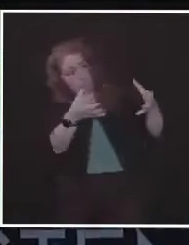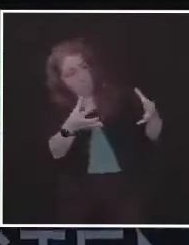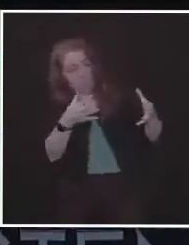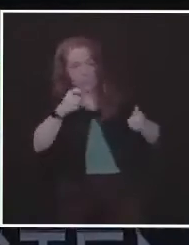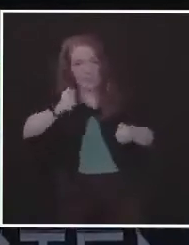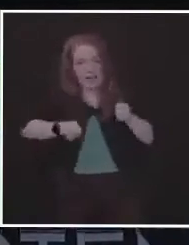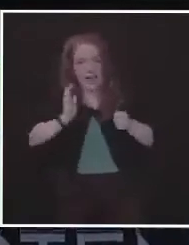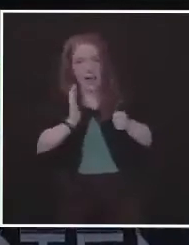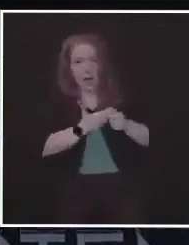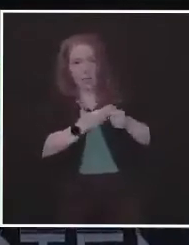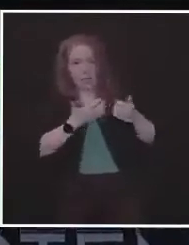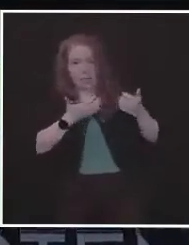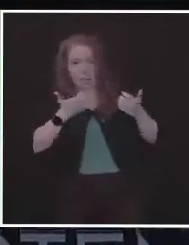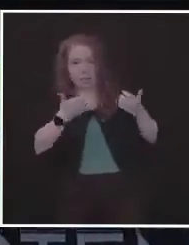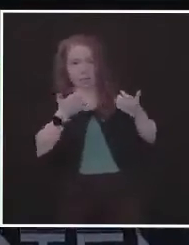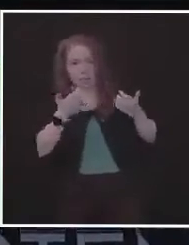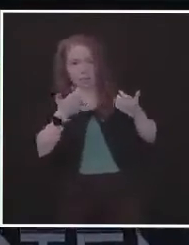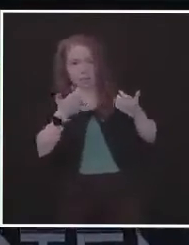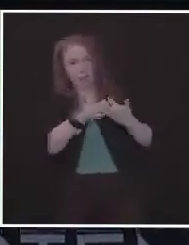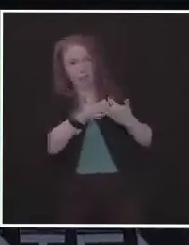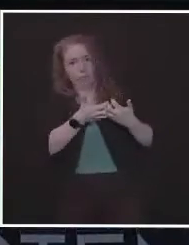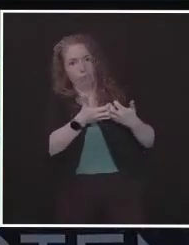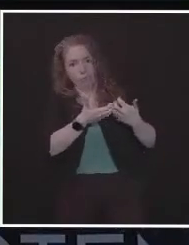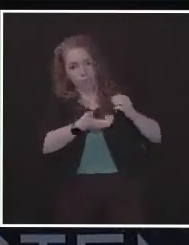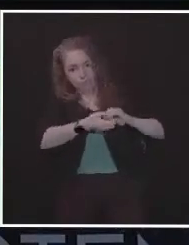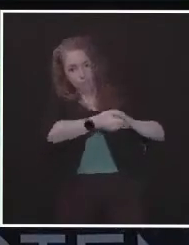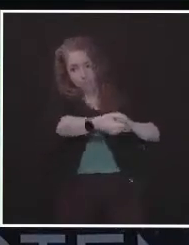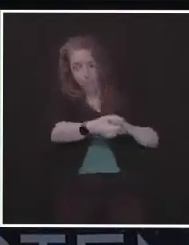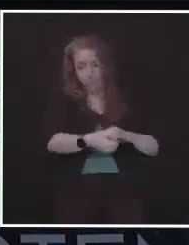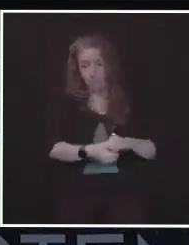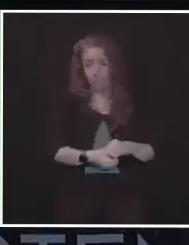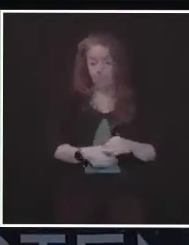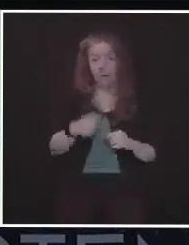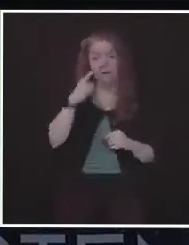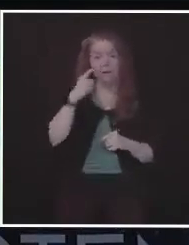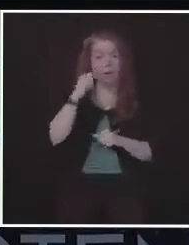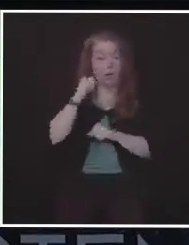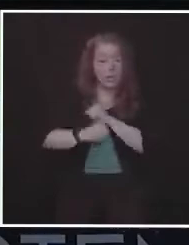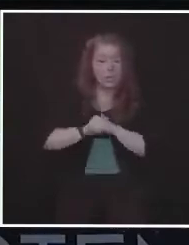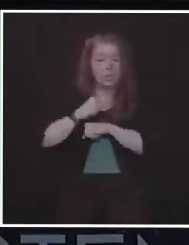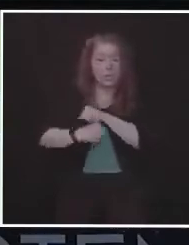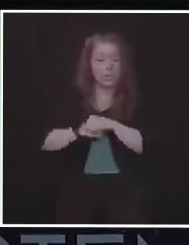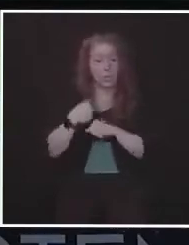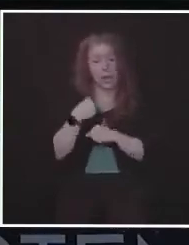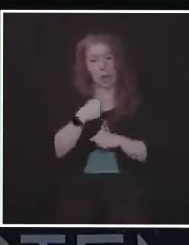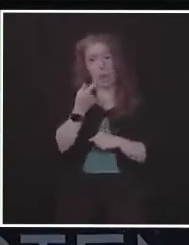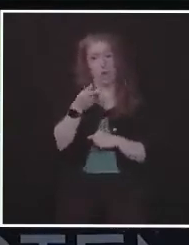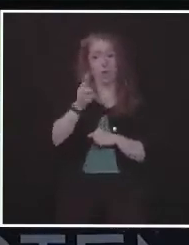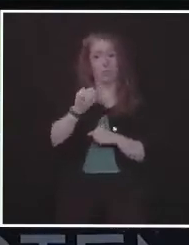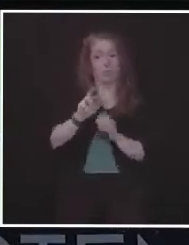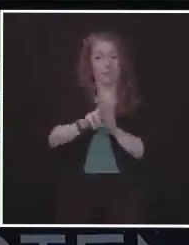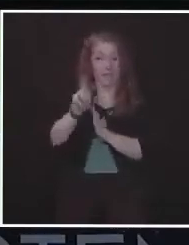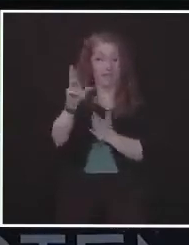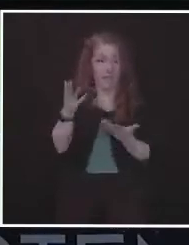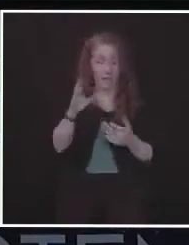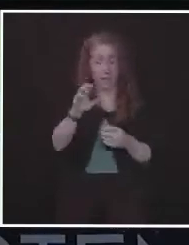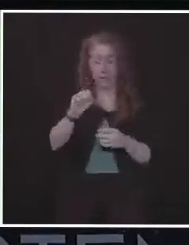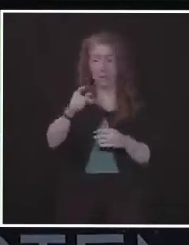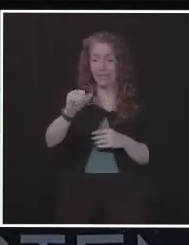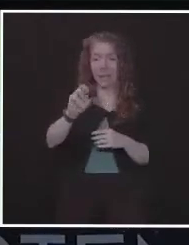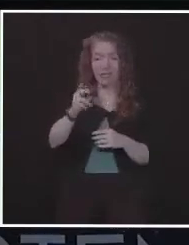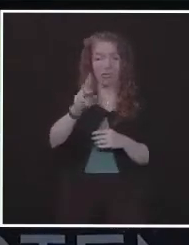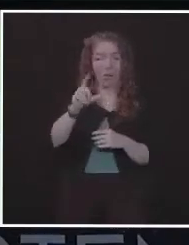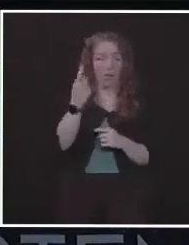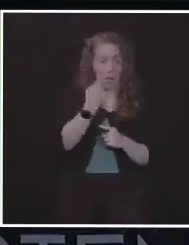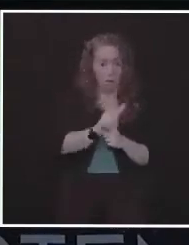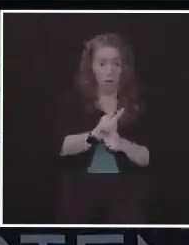decades, NASA had one human spaceflight program, the Space Shuttle. Then we had two. We built the space station